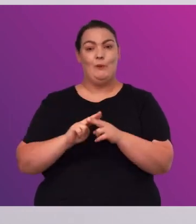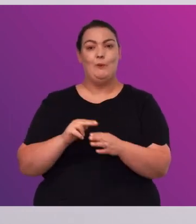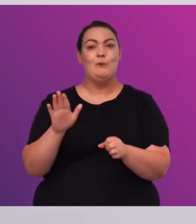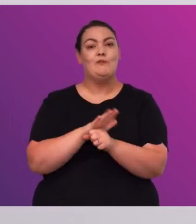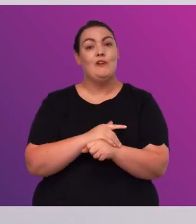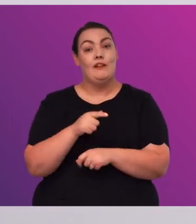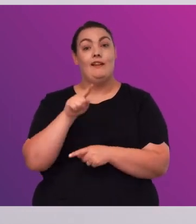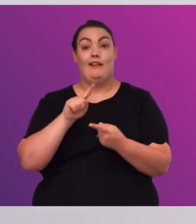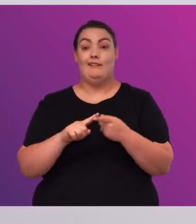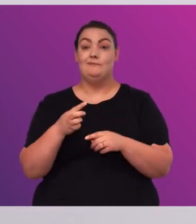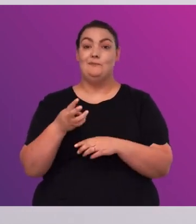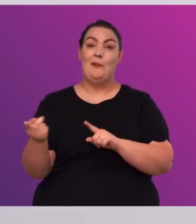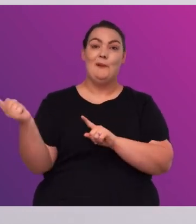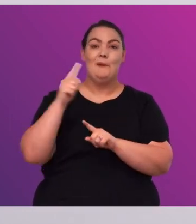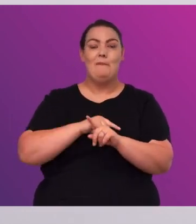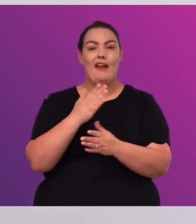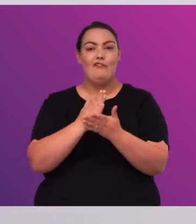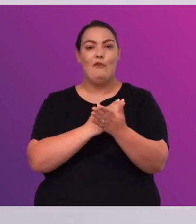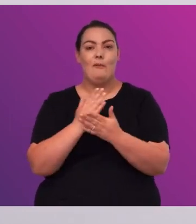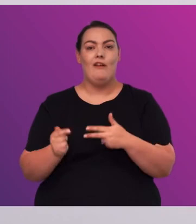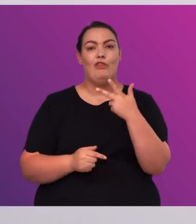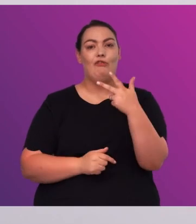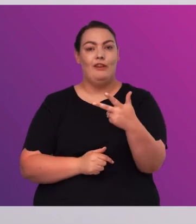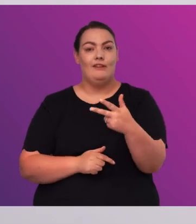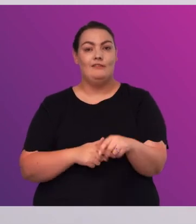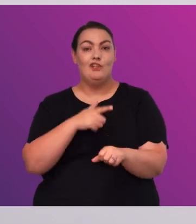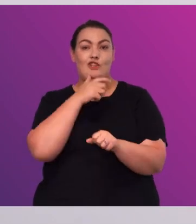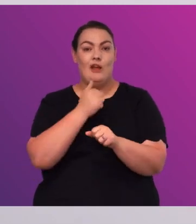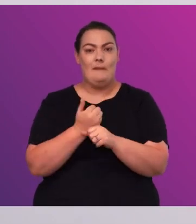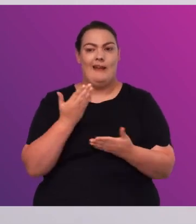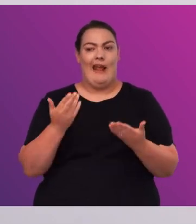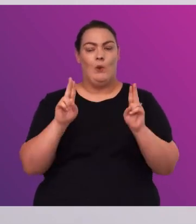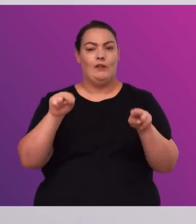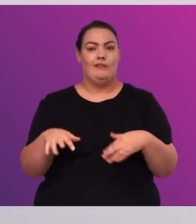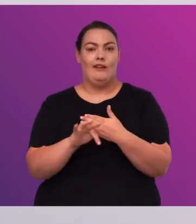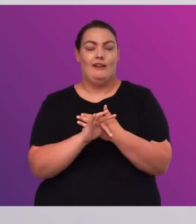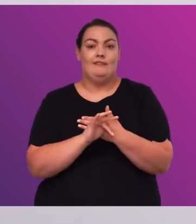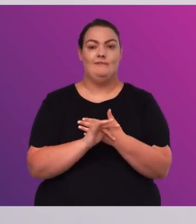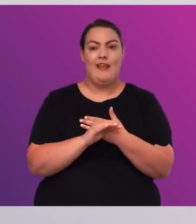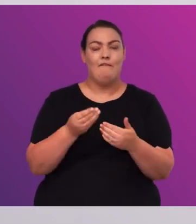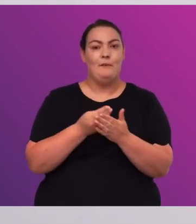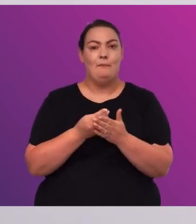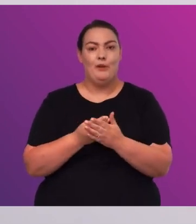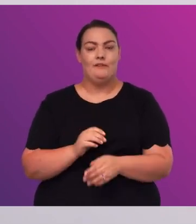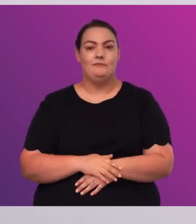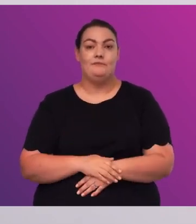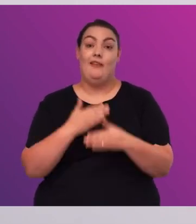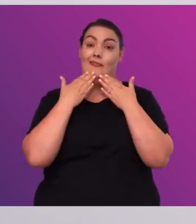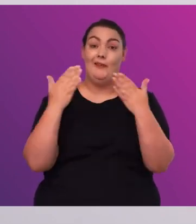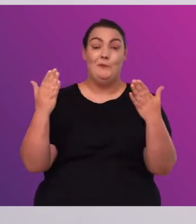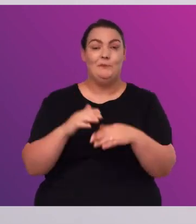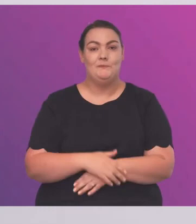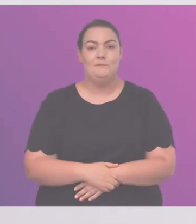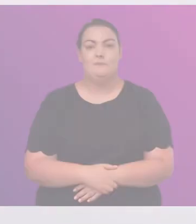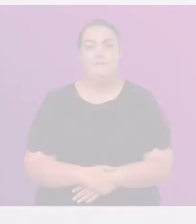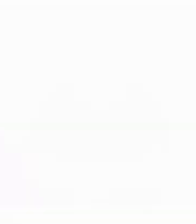helpful and hope that you will join us again for part three, where we will give you tips on how to keep your money safe. Thank you.